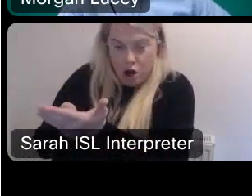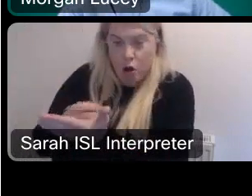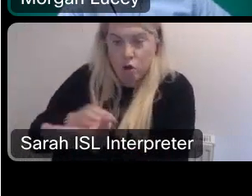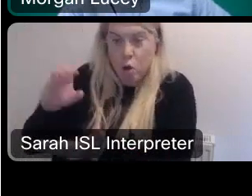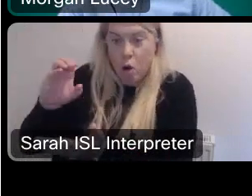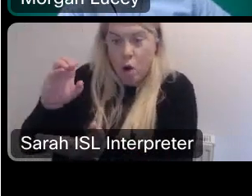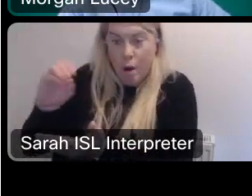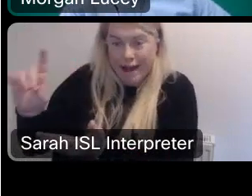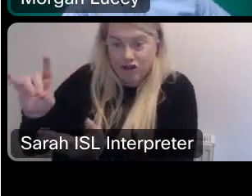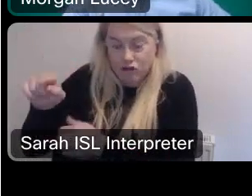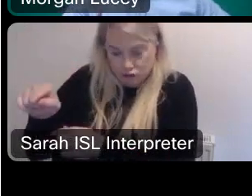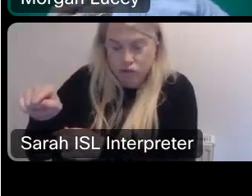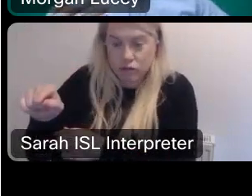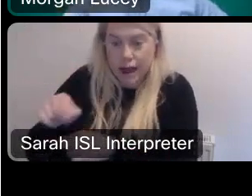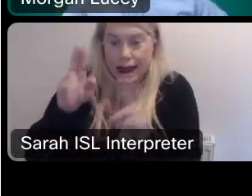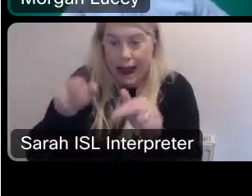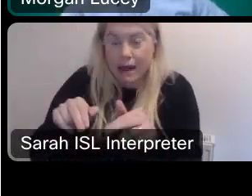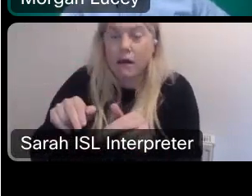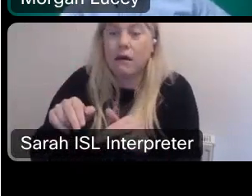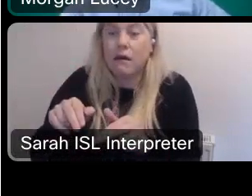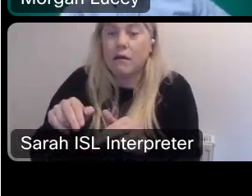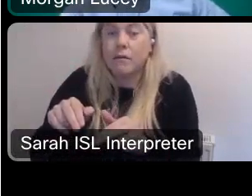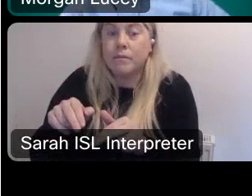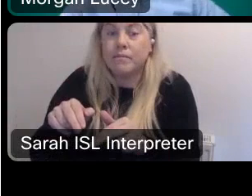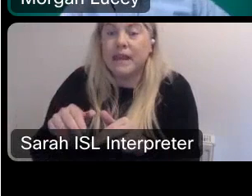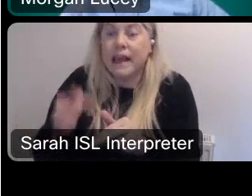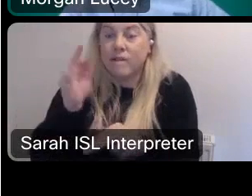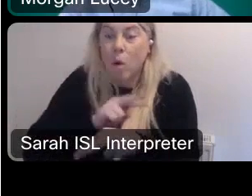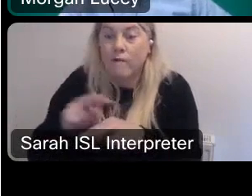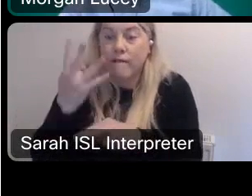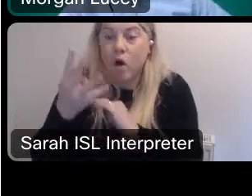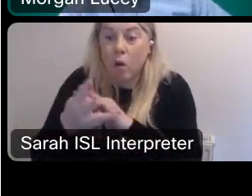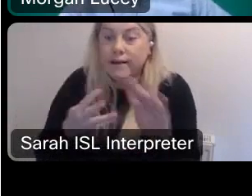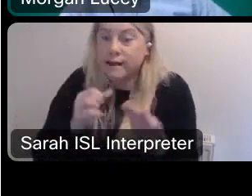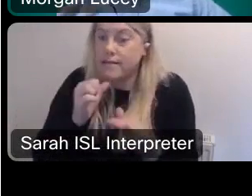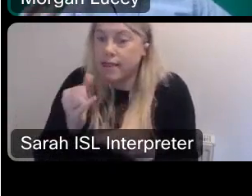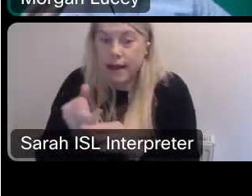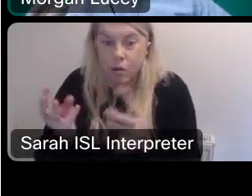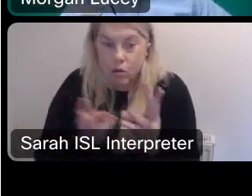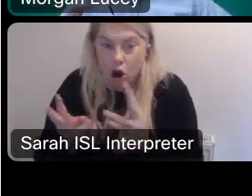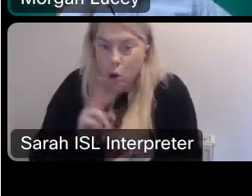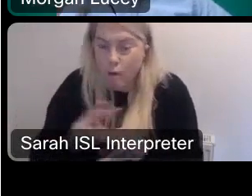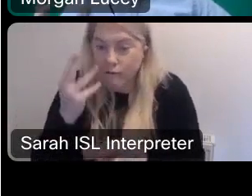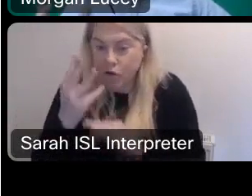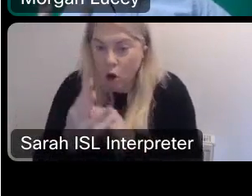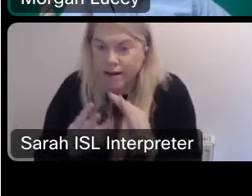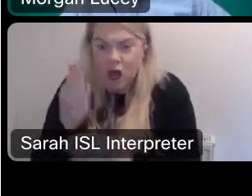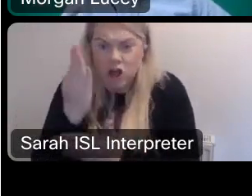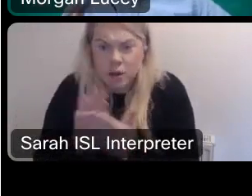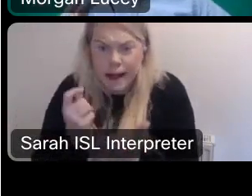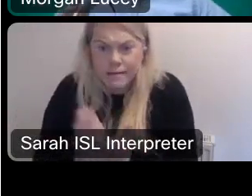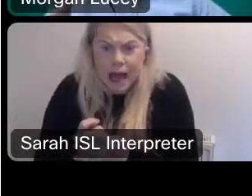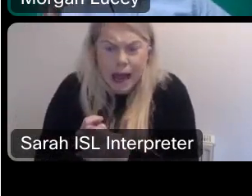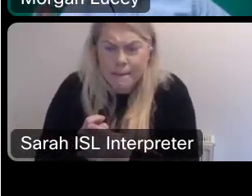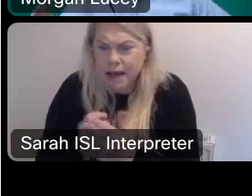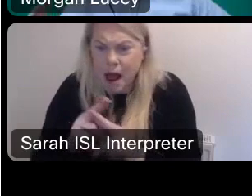Health, where the absence, any absence that goes over 4 weeks. Sometimes, again, there's a lack of clarity around that.